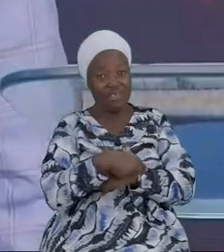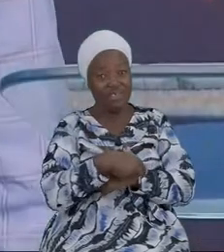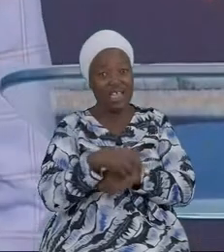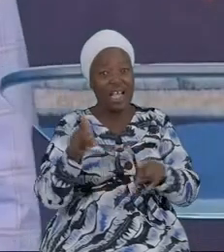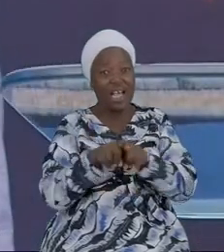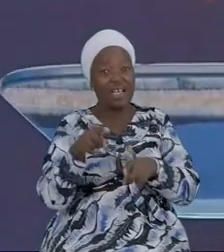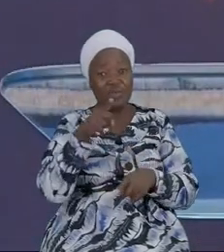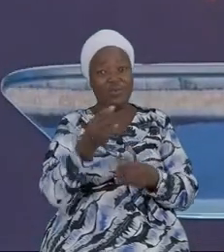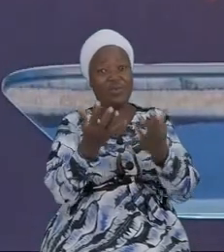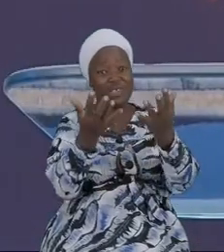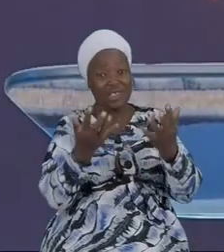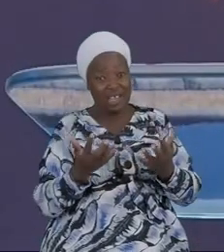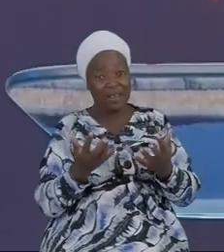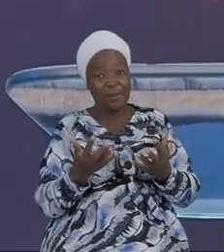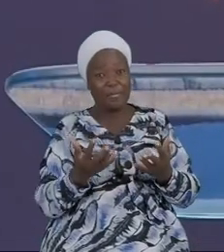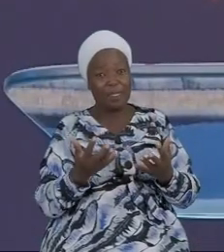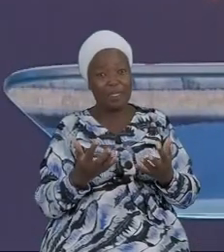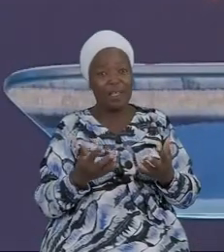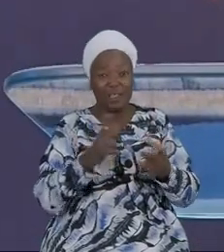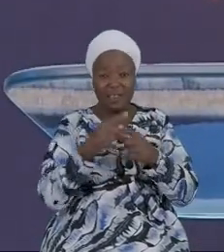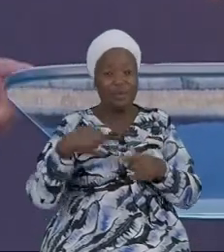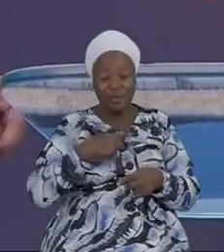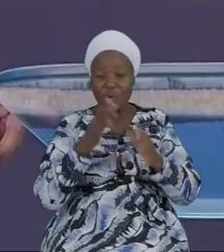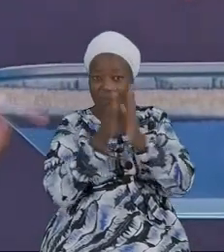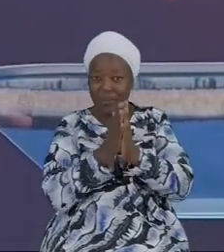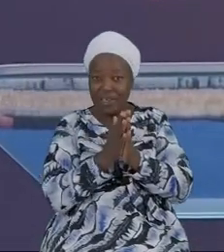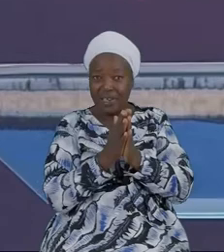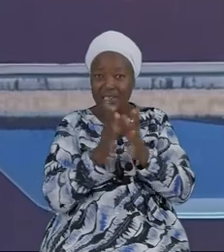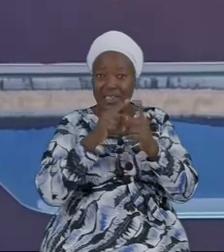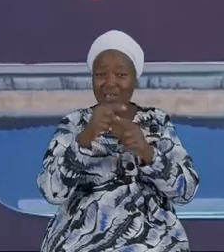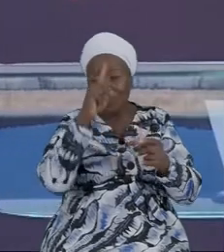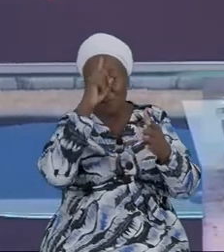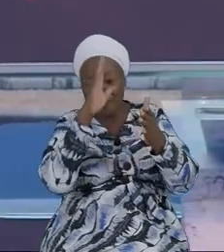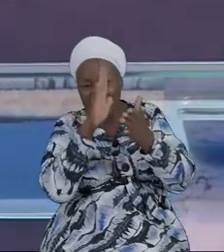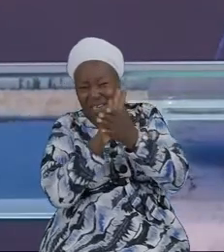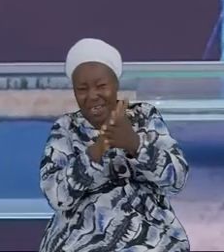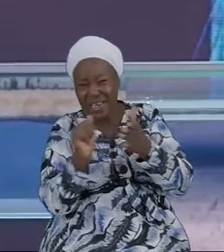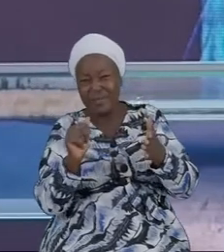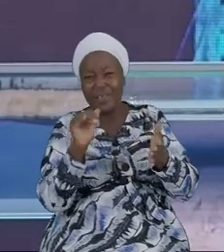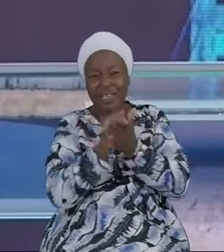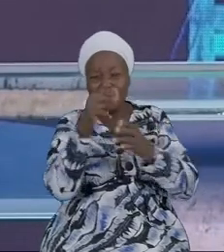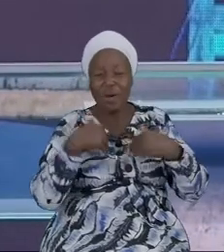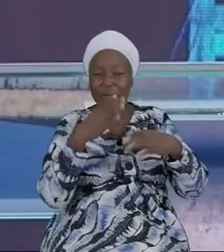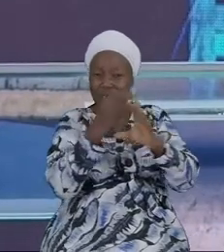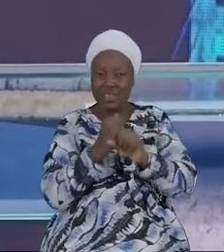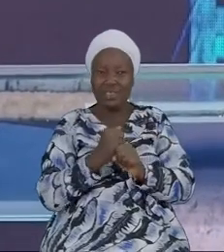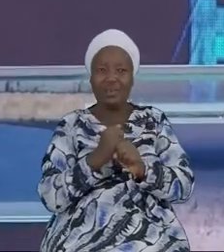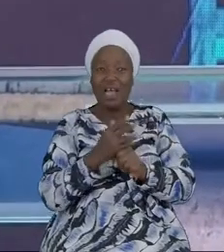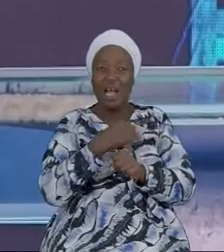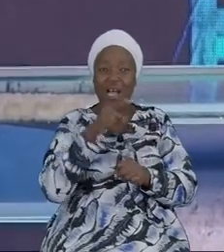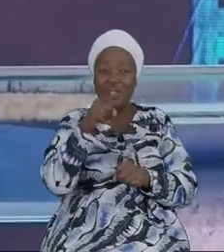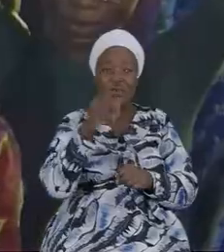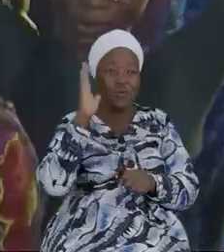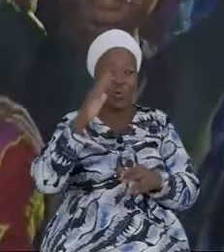you desire, then we pray, then you believe that you have received and you